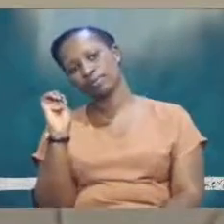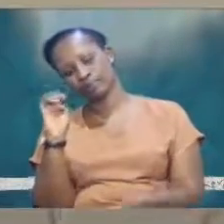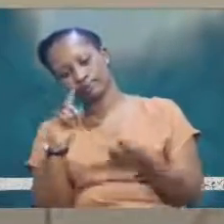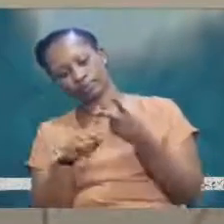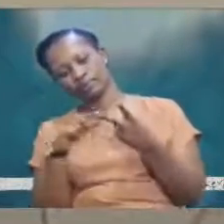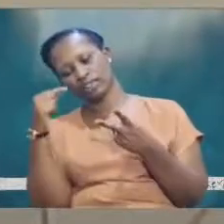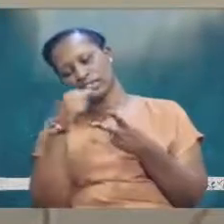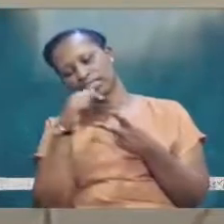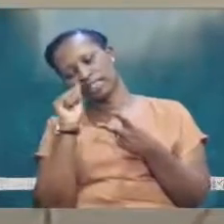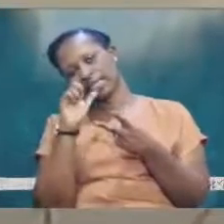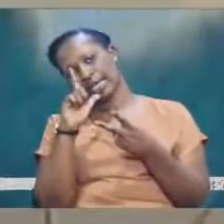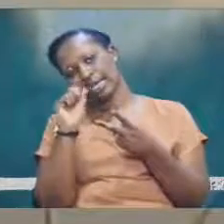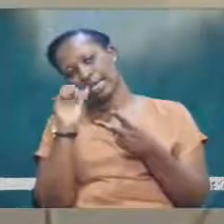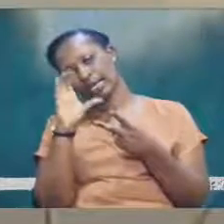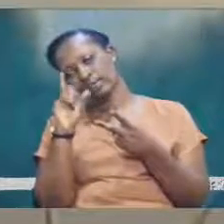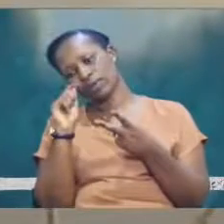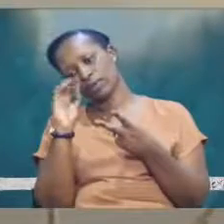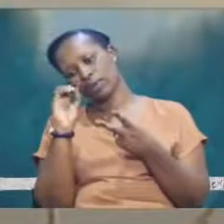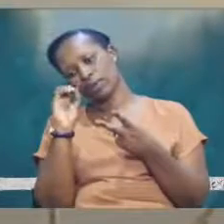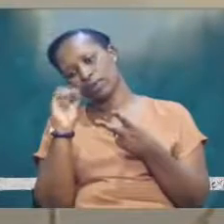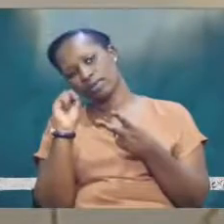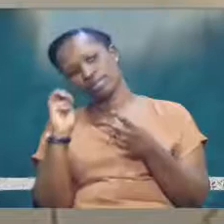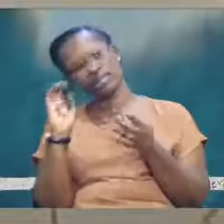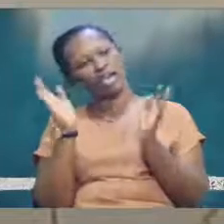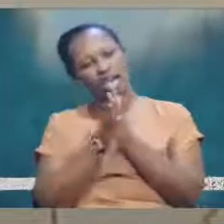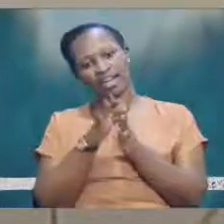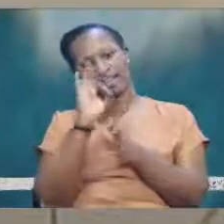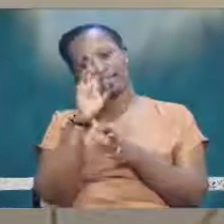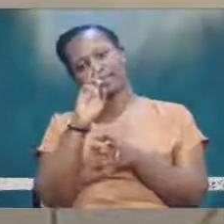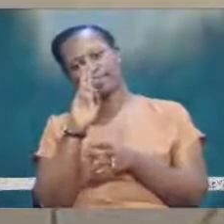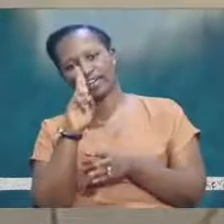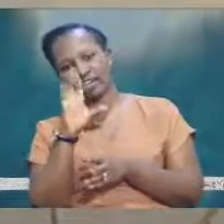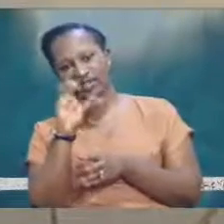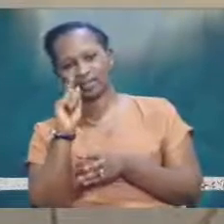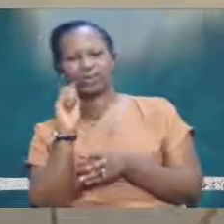galactose, and fructose. Disaccharide sugars